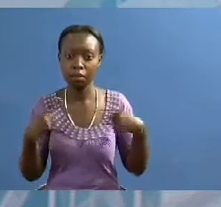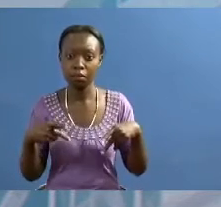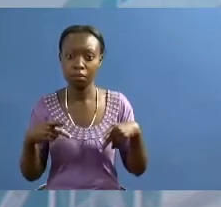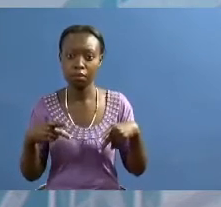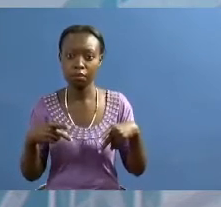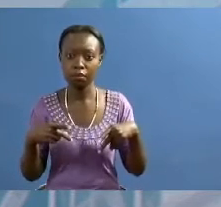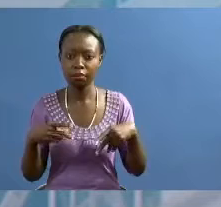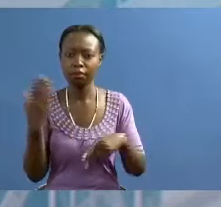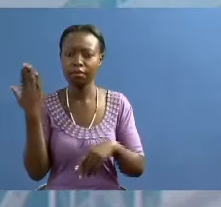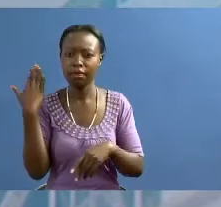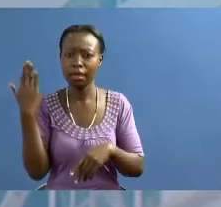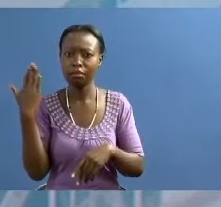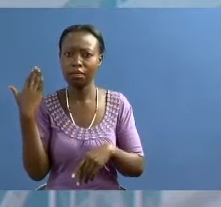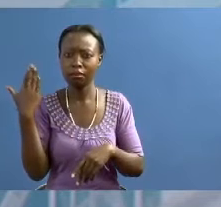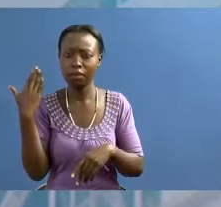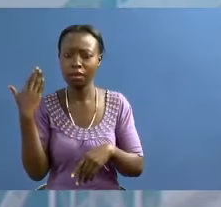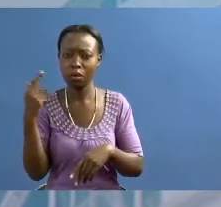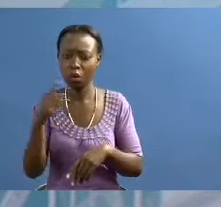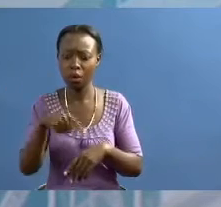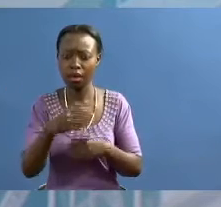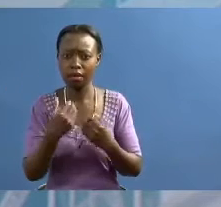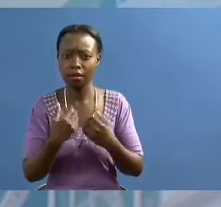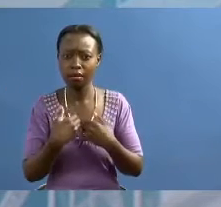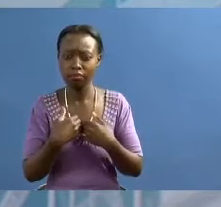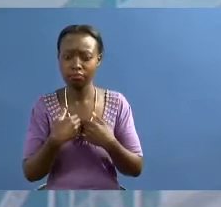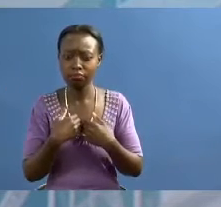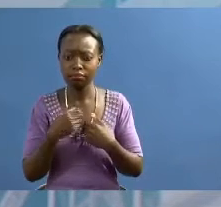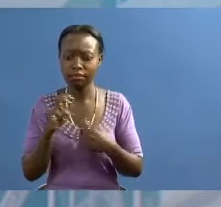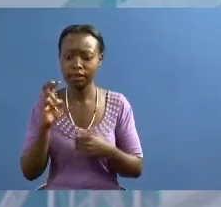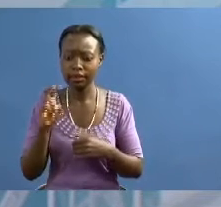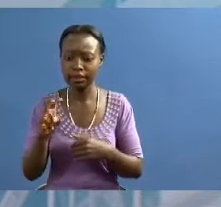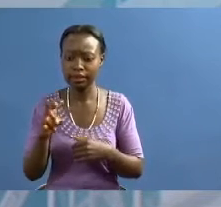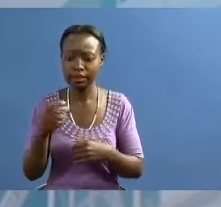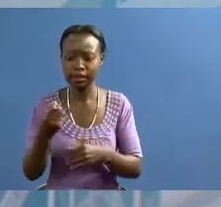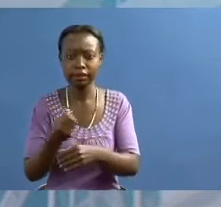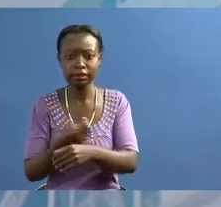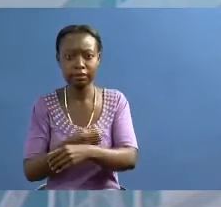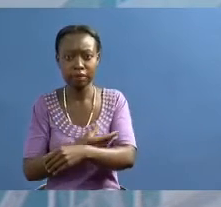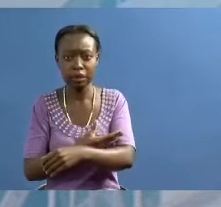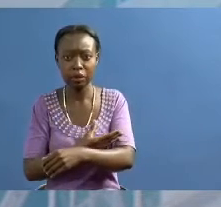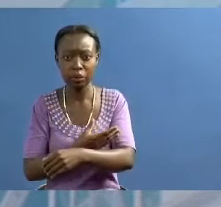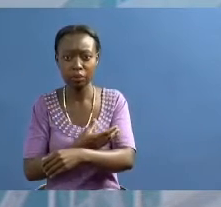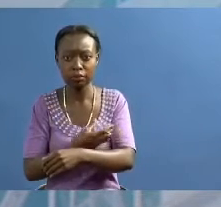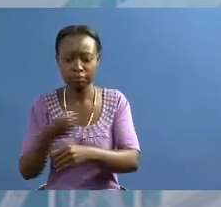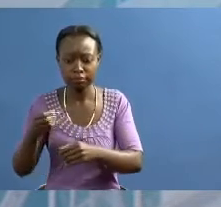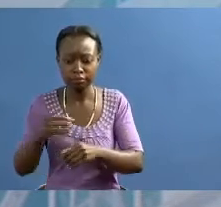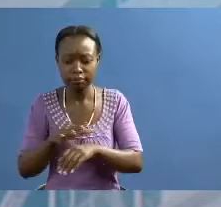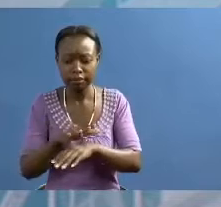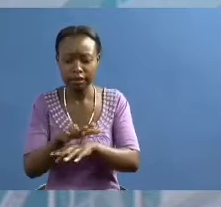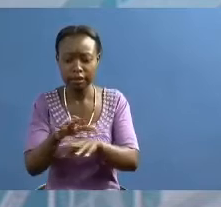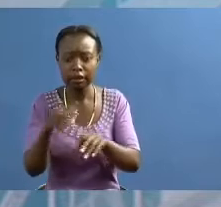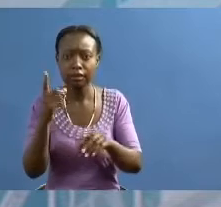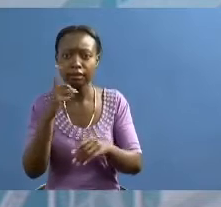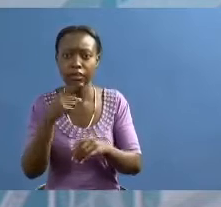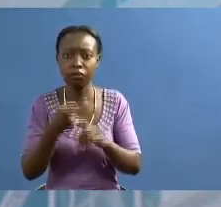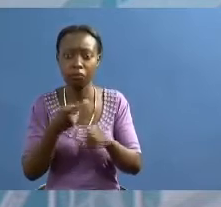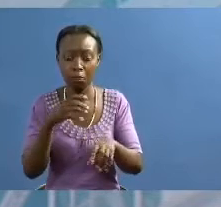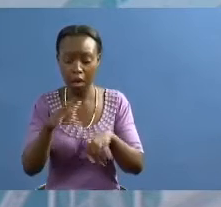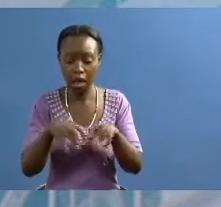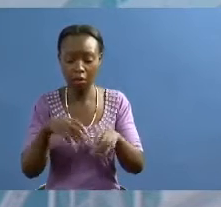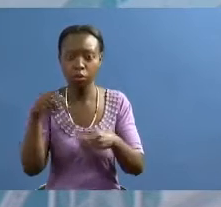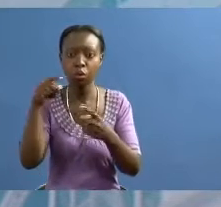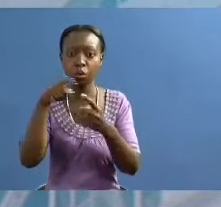in the past where we have found infections have been transmitted from animals